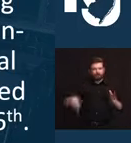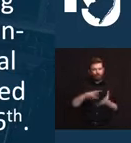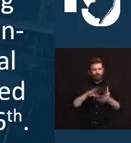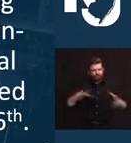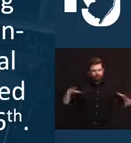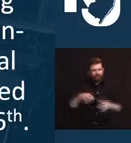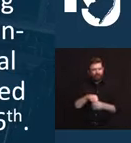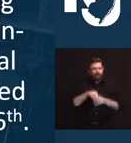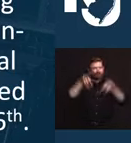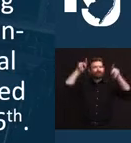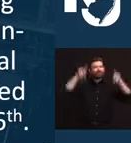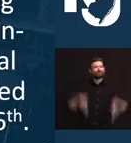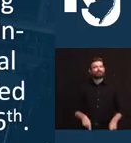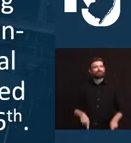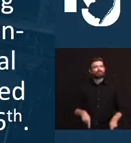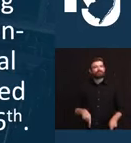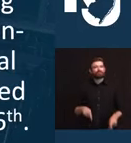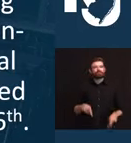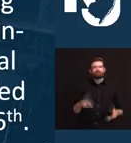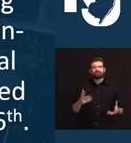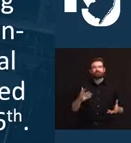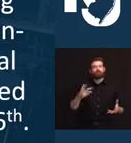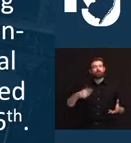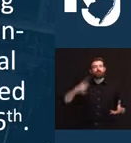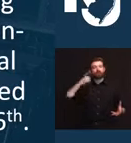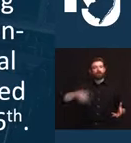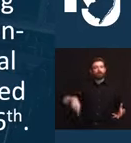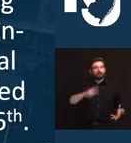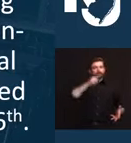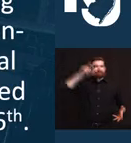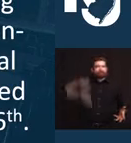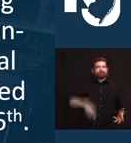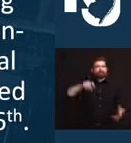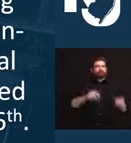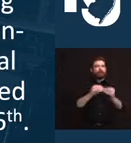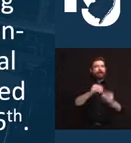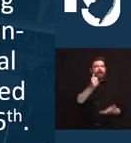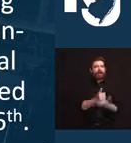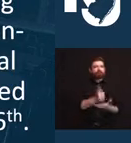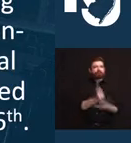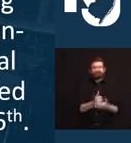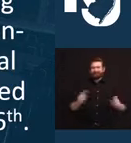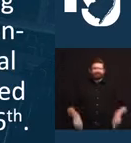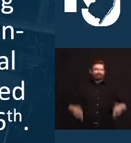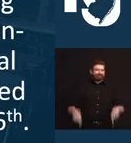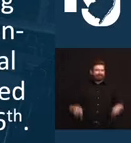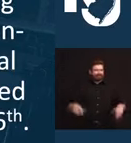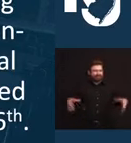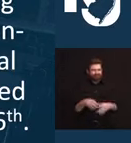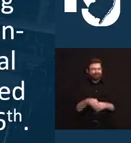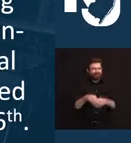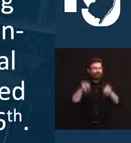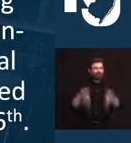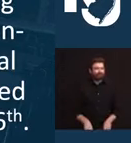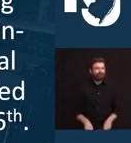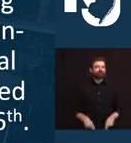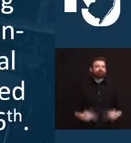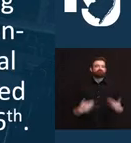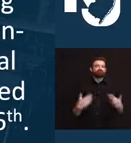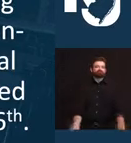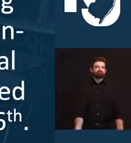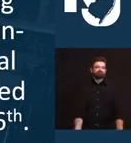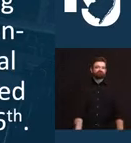most. And to be clear, it is left to districts to decide the best way to meet their students' educational needs in a safe